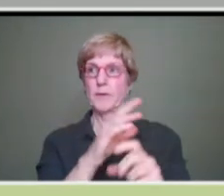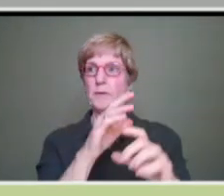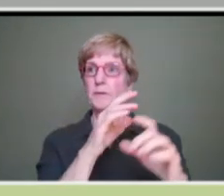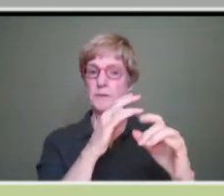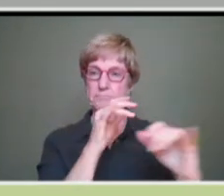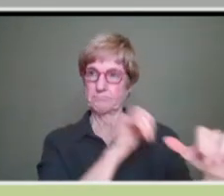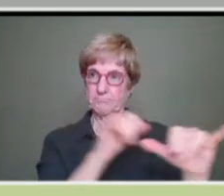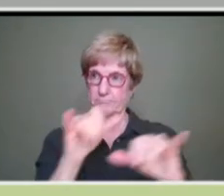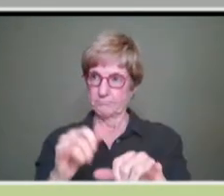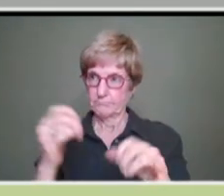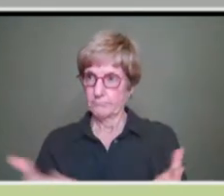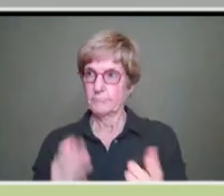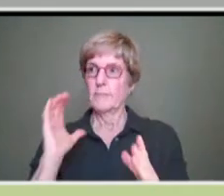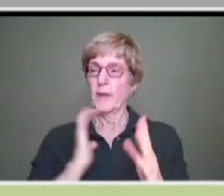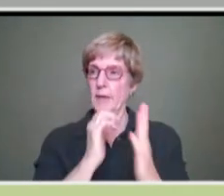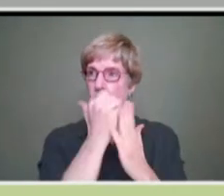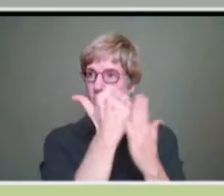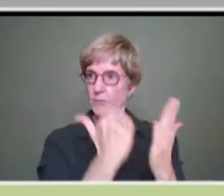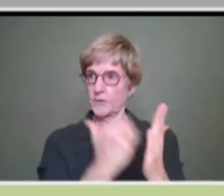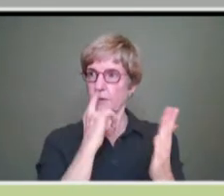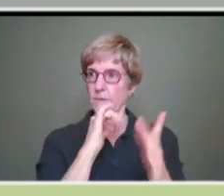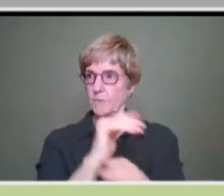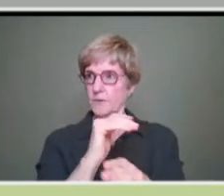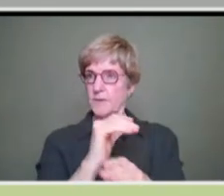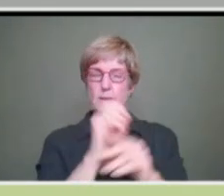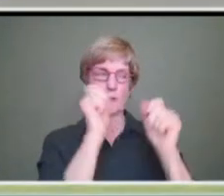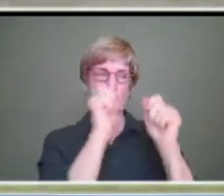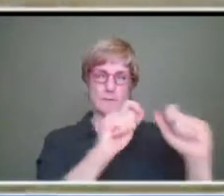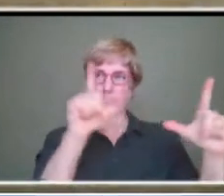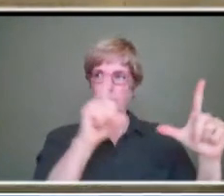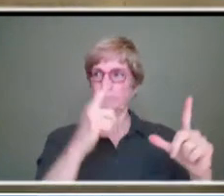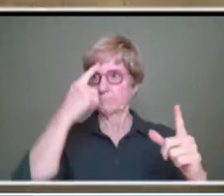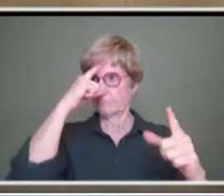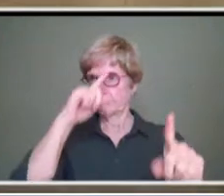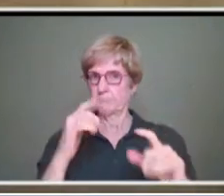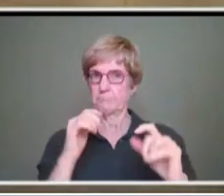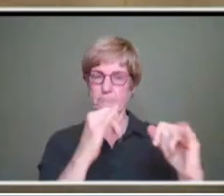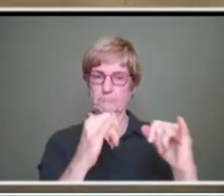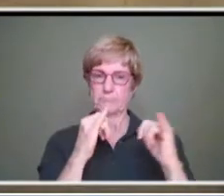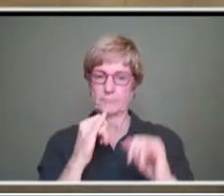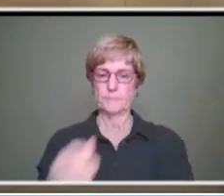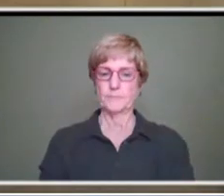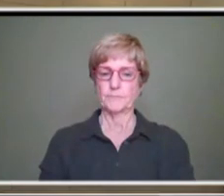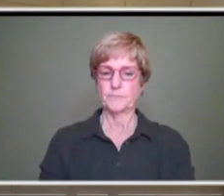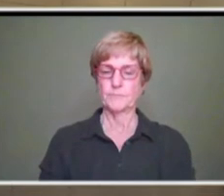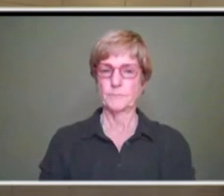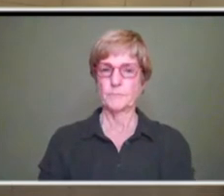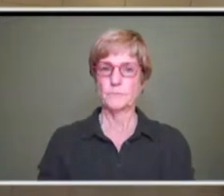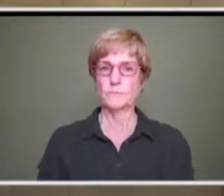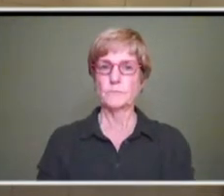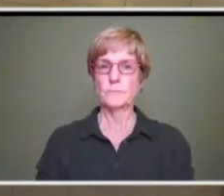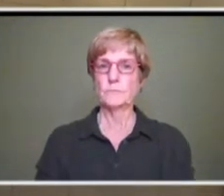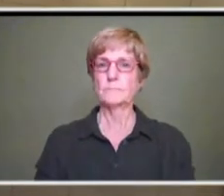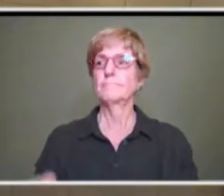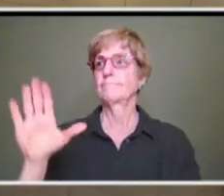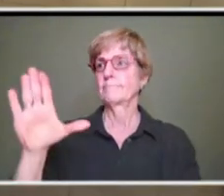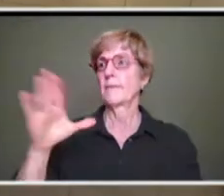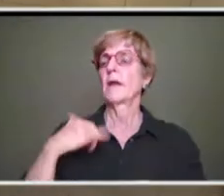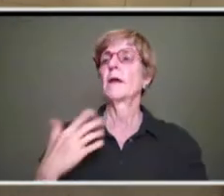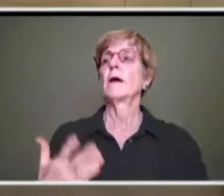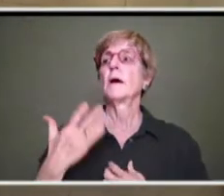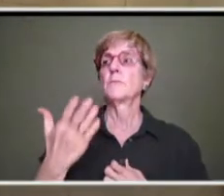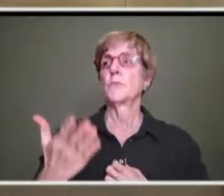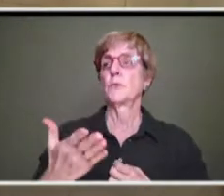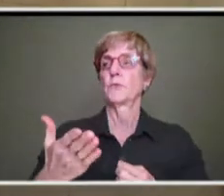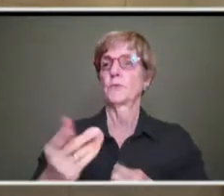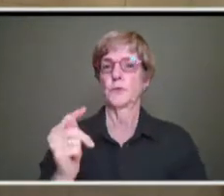as appears in our agendas and on the screen as the council's OWN have protein I moved to